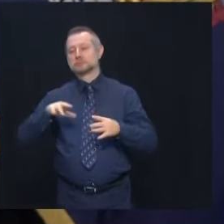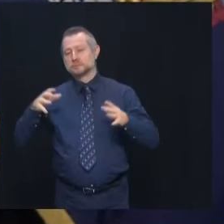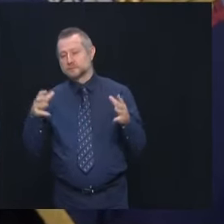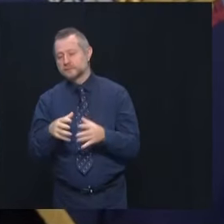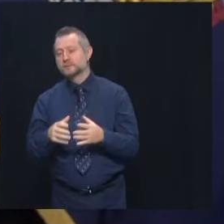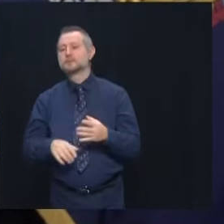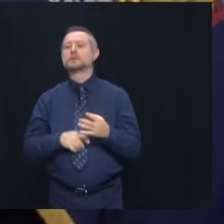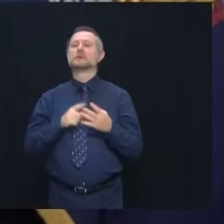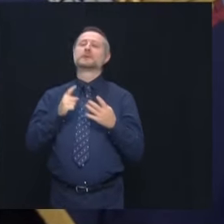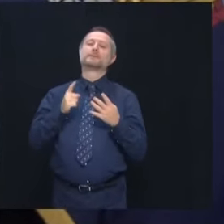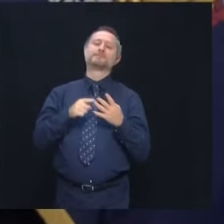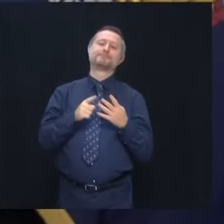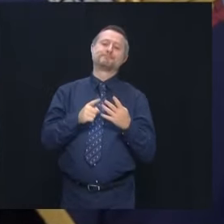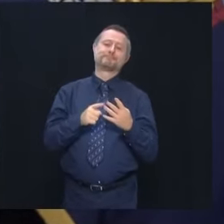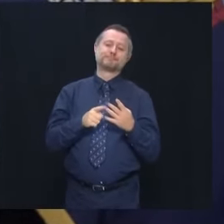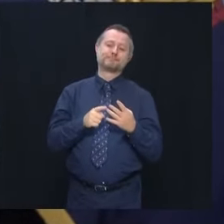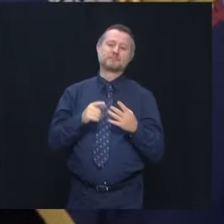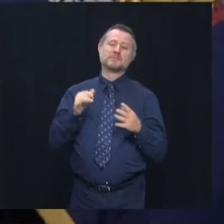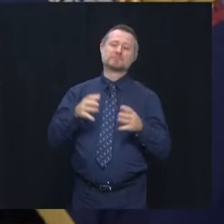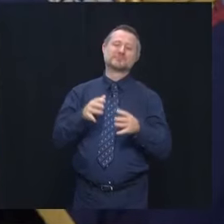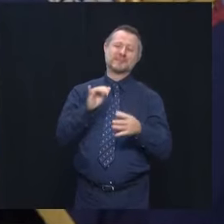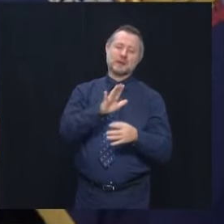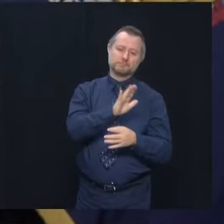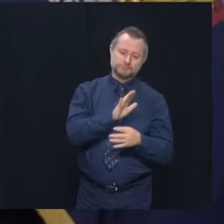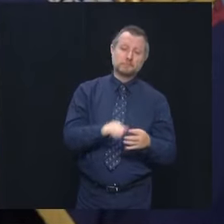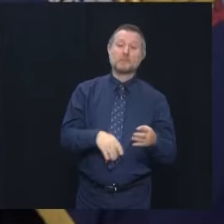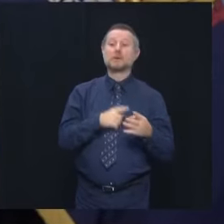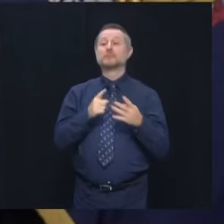Schools, mass gatherings,